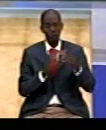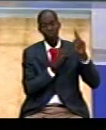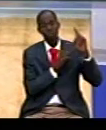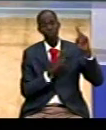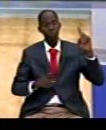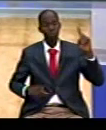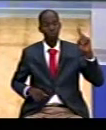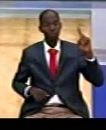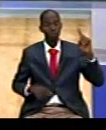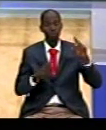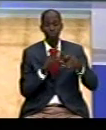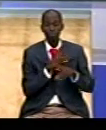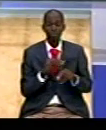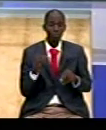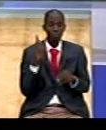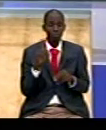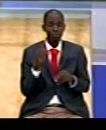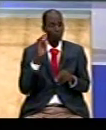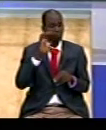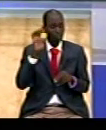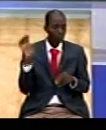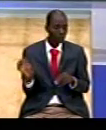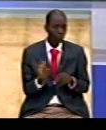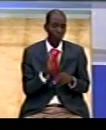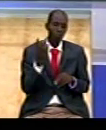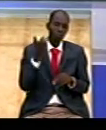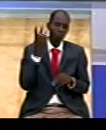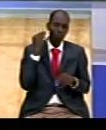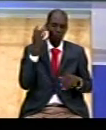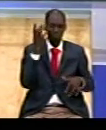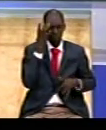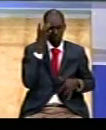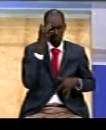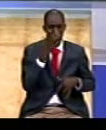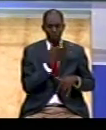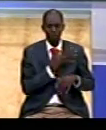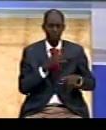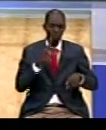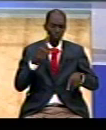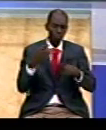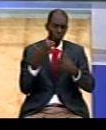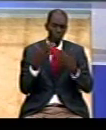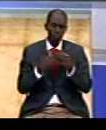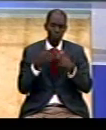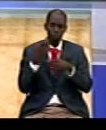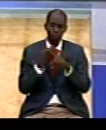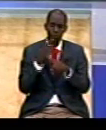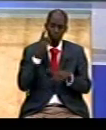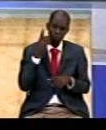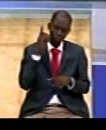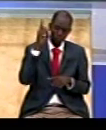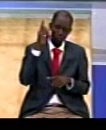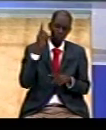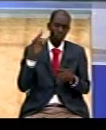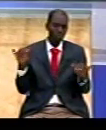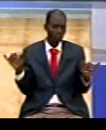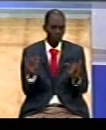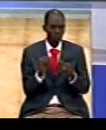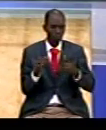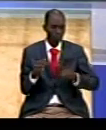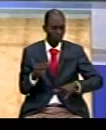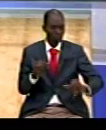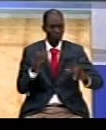Lord, nobody ever was sick and went back from you the same, still